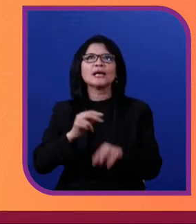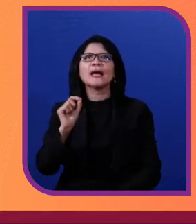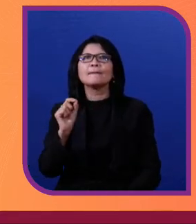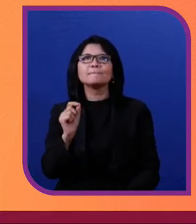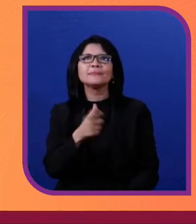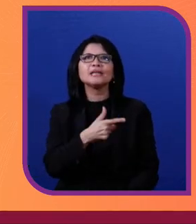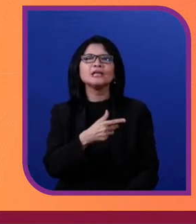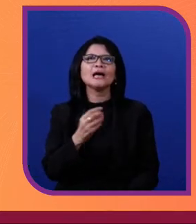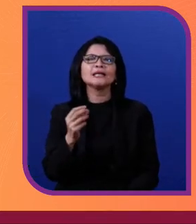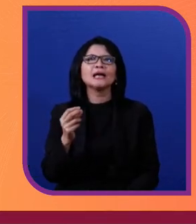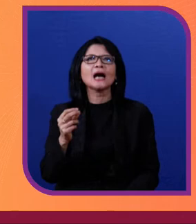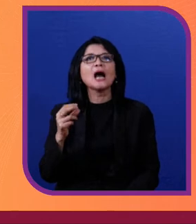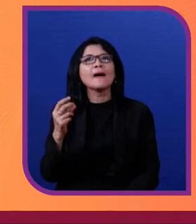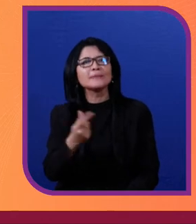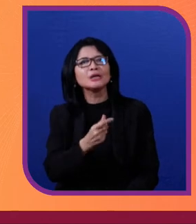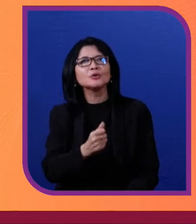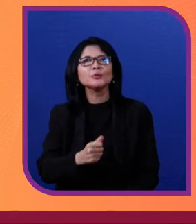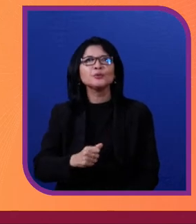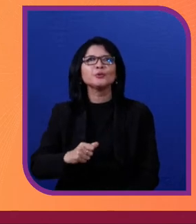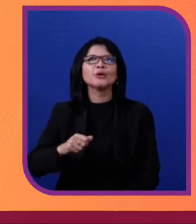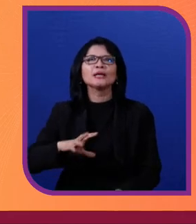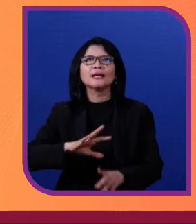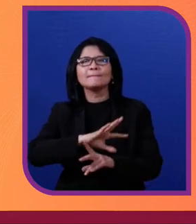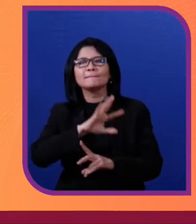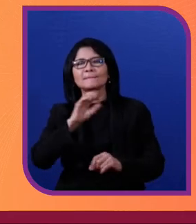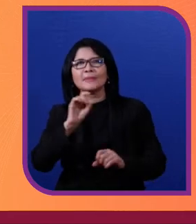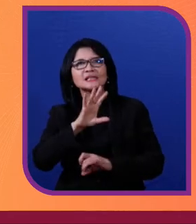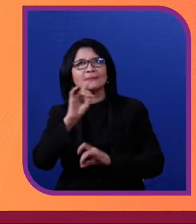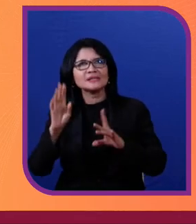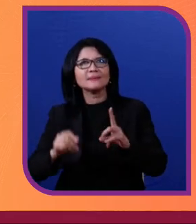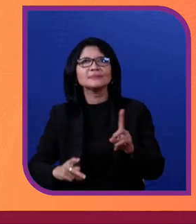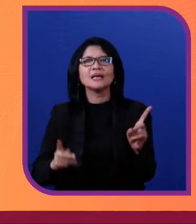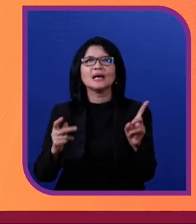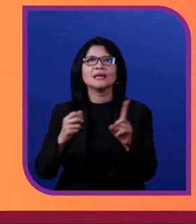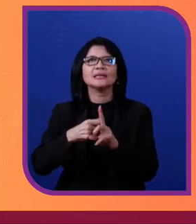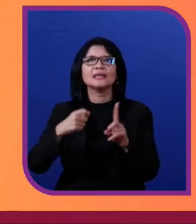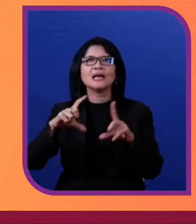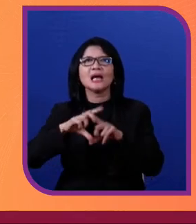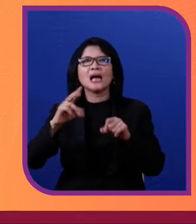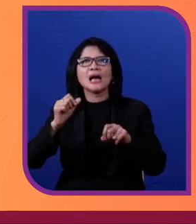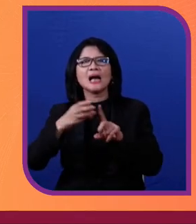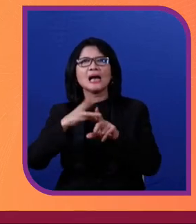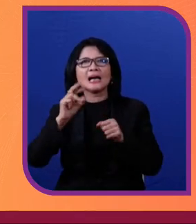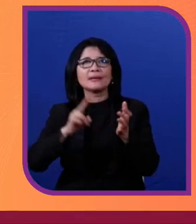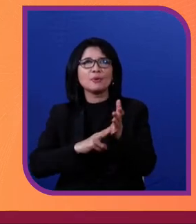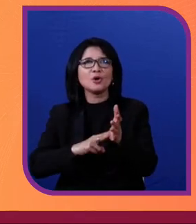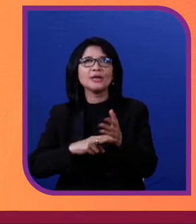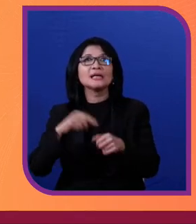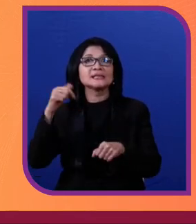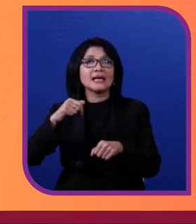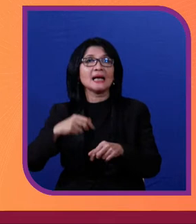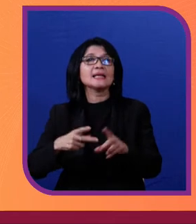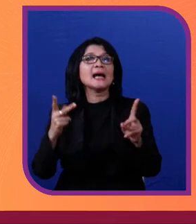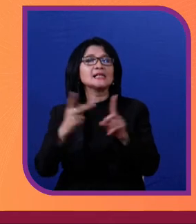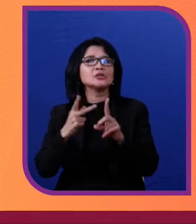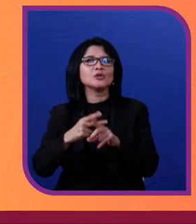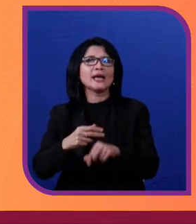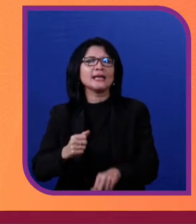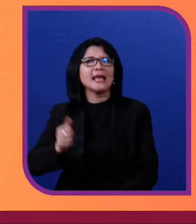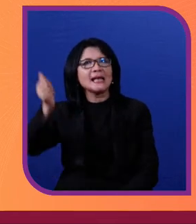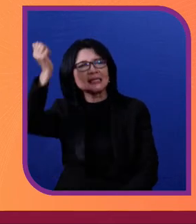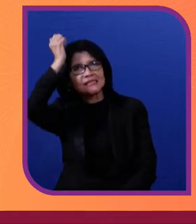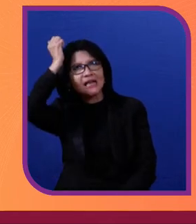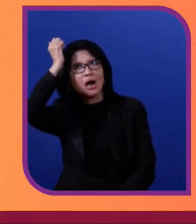capture from the same Elements and We hope Now the green hydergine watfor77 develop massively